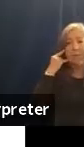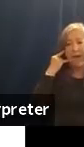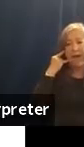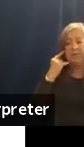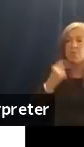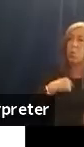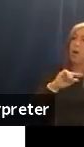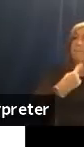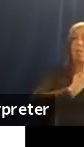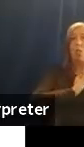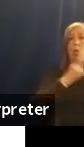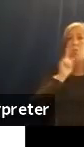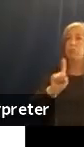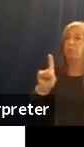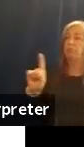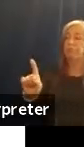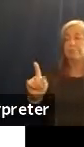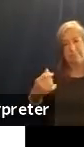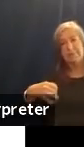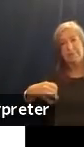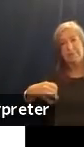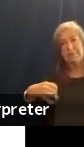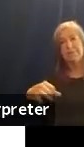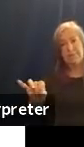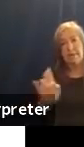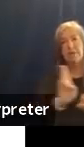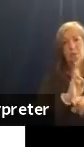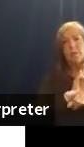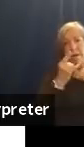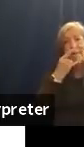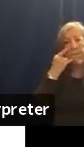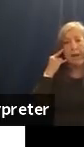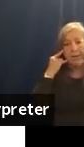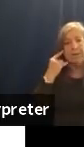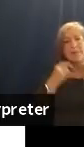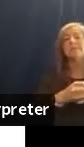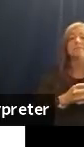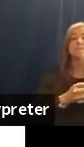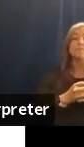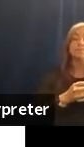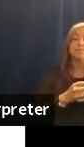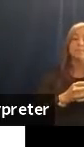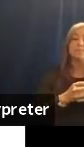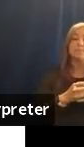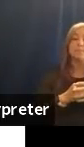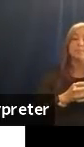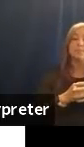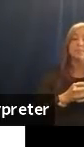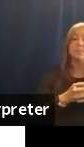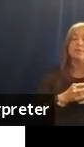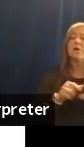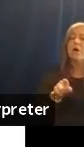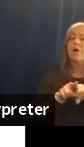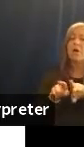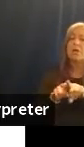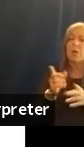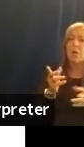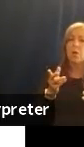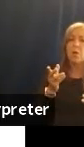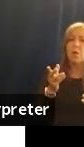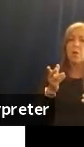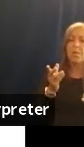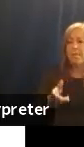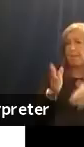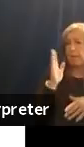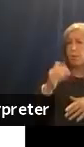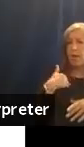be designated doors for staff. So you would want to check with your building administrator. The reason